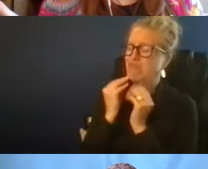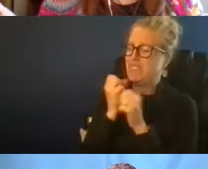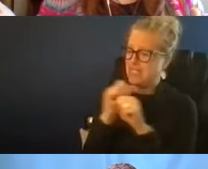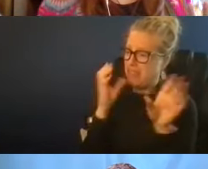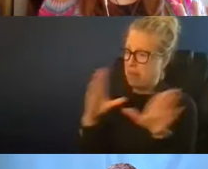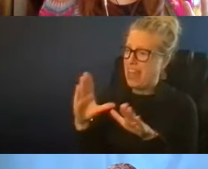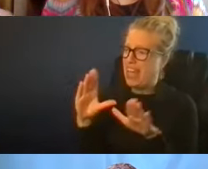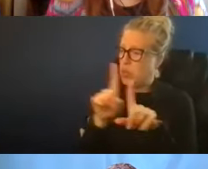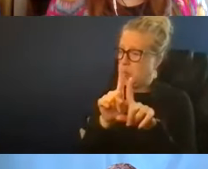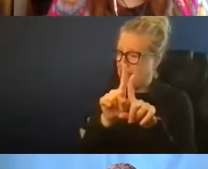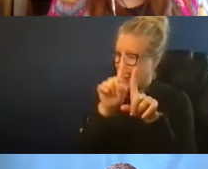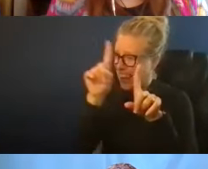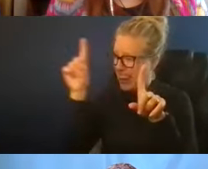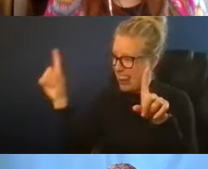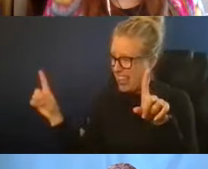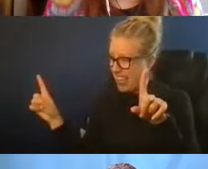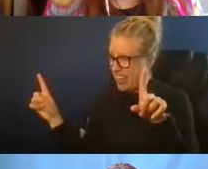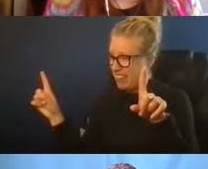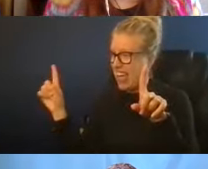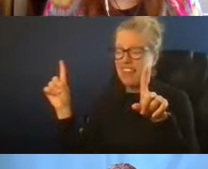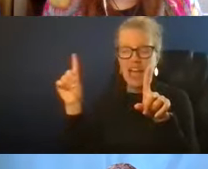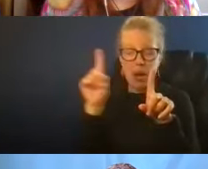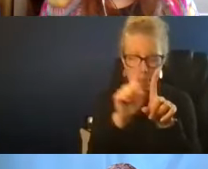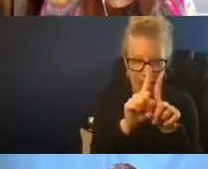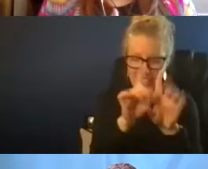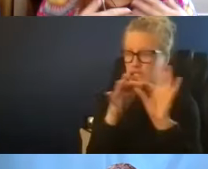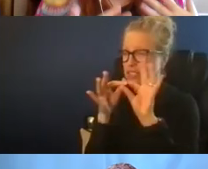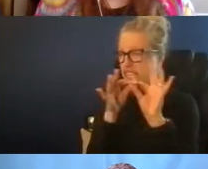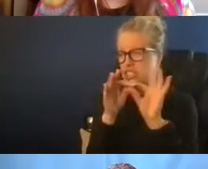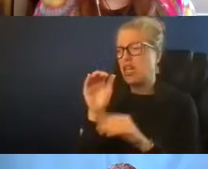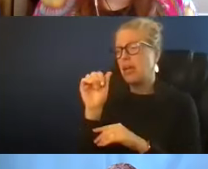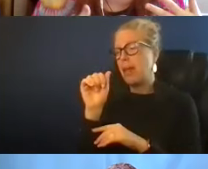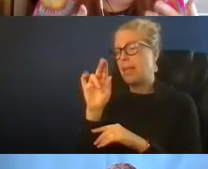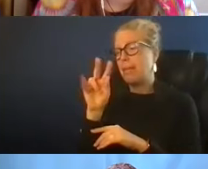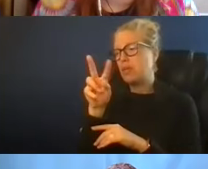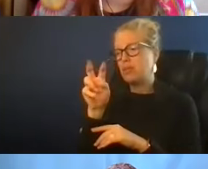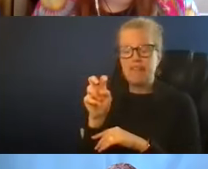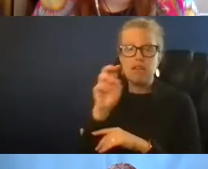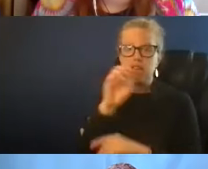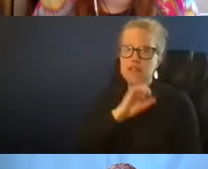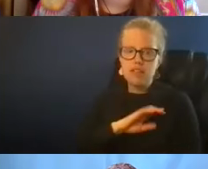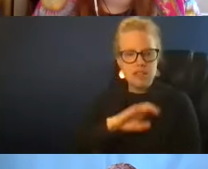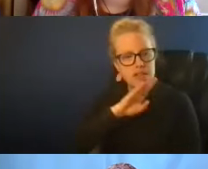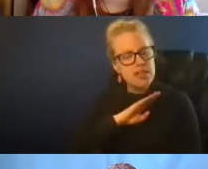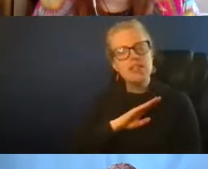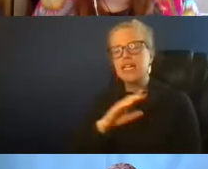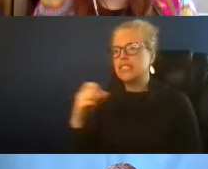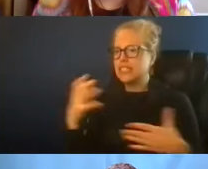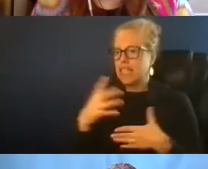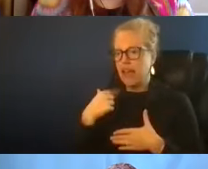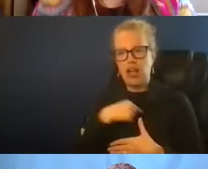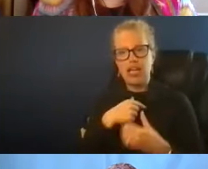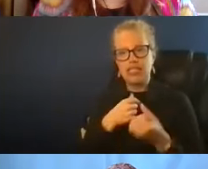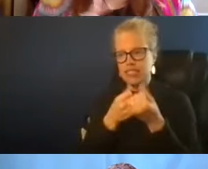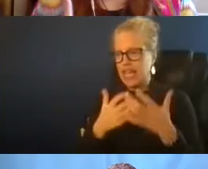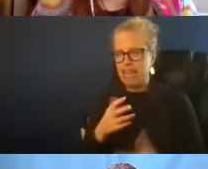leave and then go back to the abusive relationship. And that can be frustrating and scary for us as advocates. But